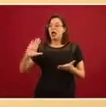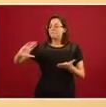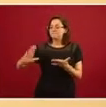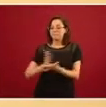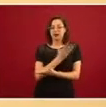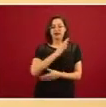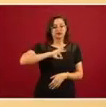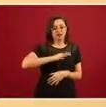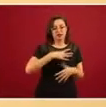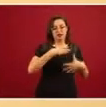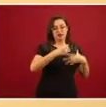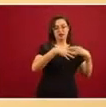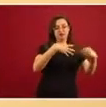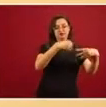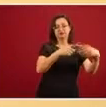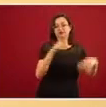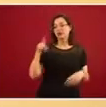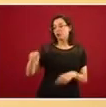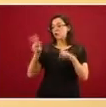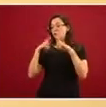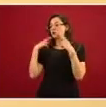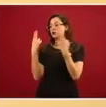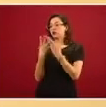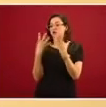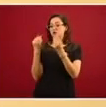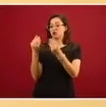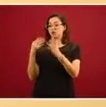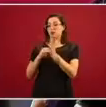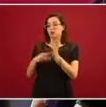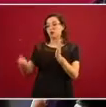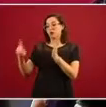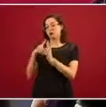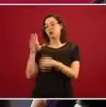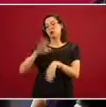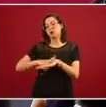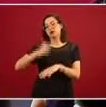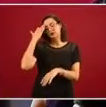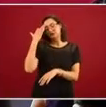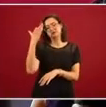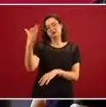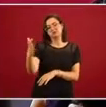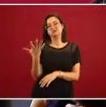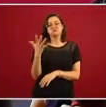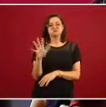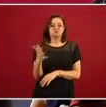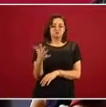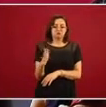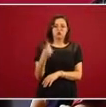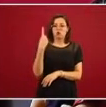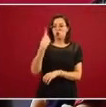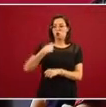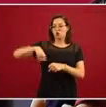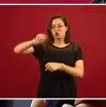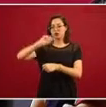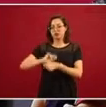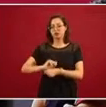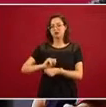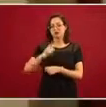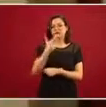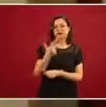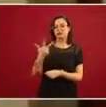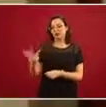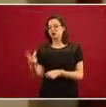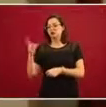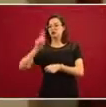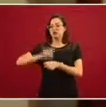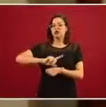this process, because of the amount of units and because of the methodology that we use, takes a while. So it takes